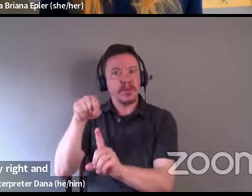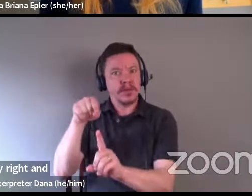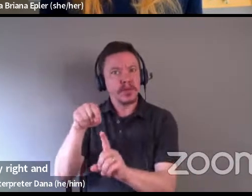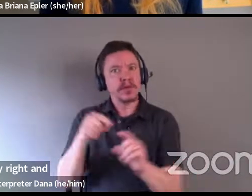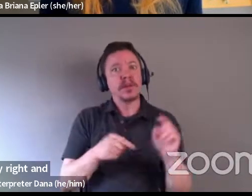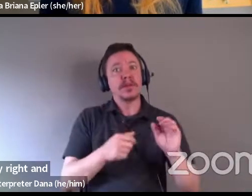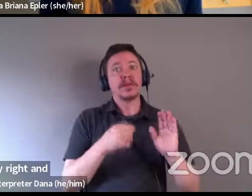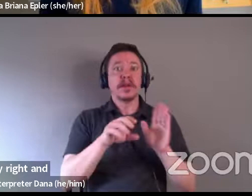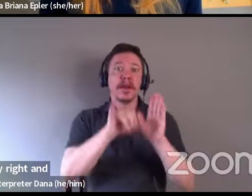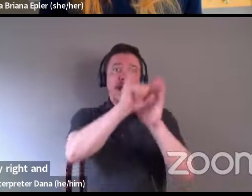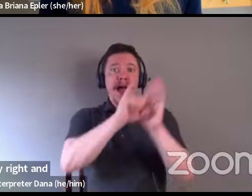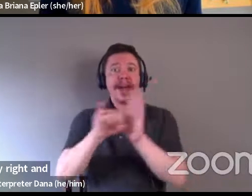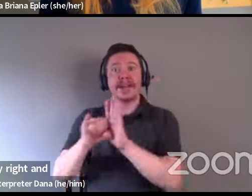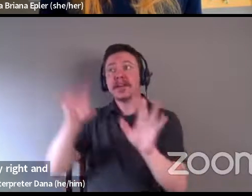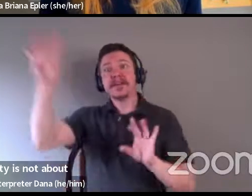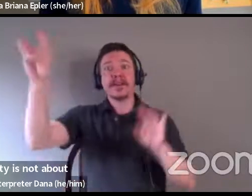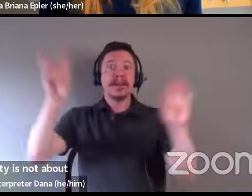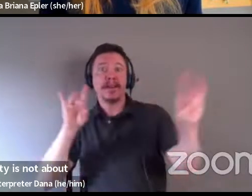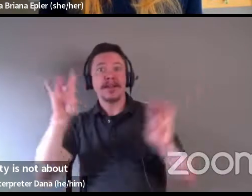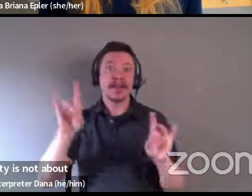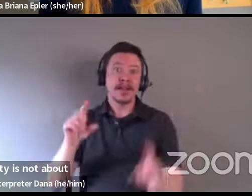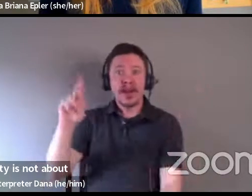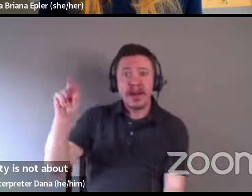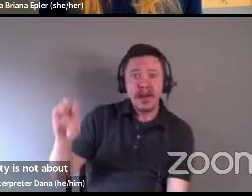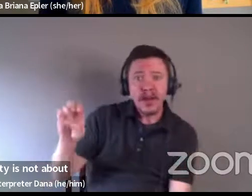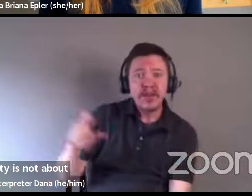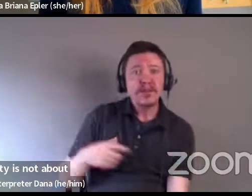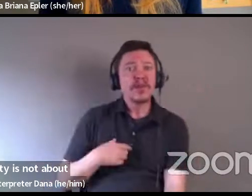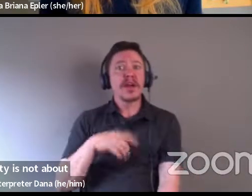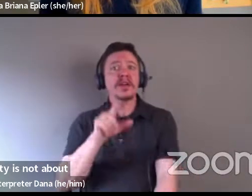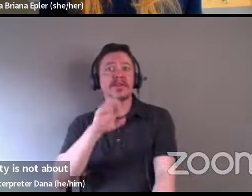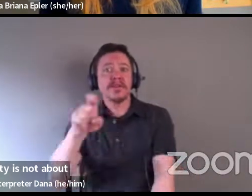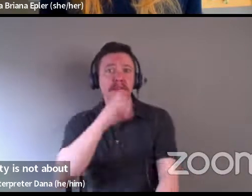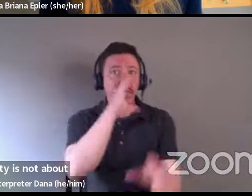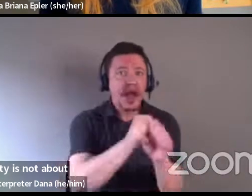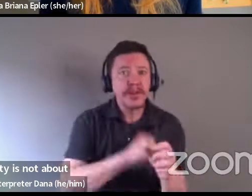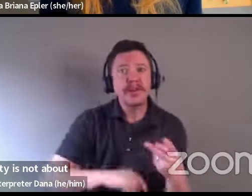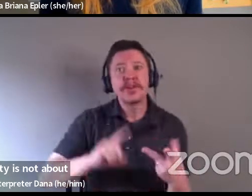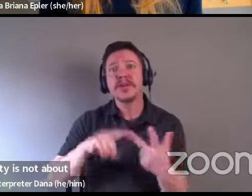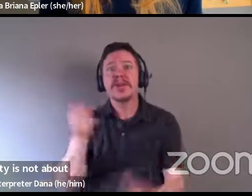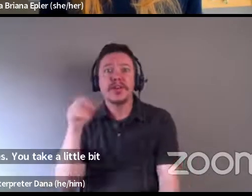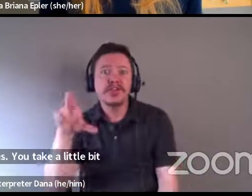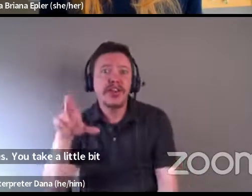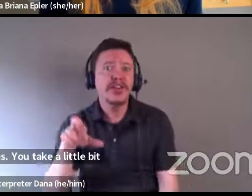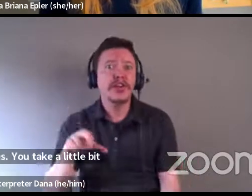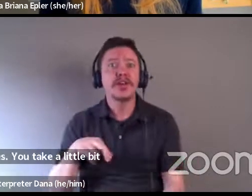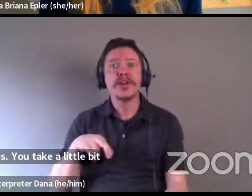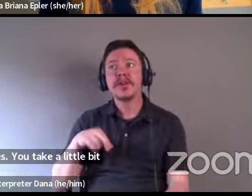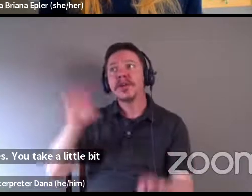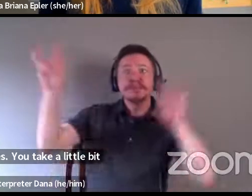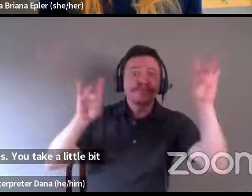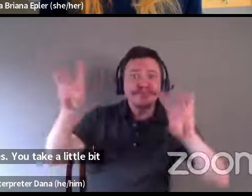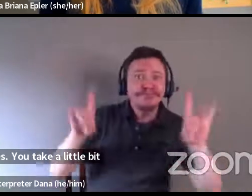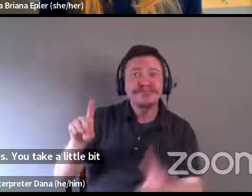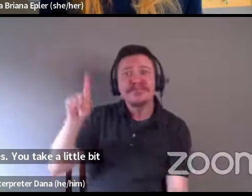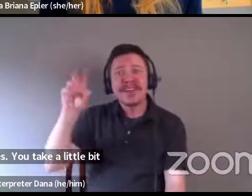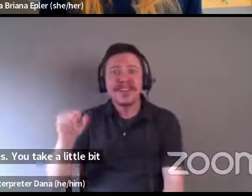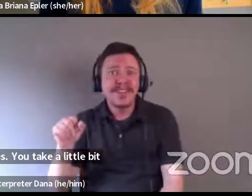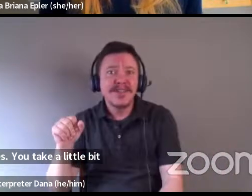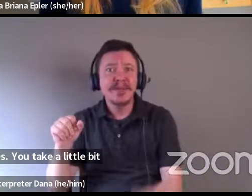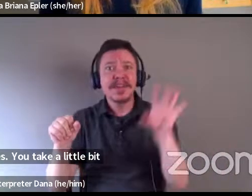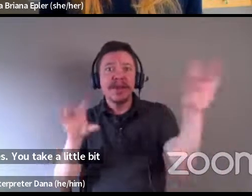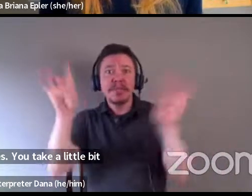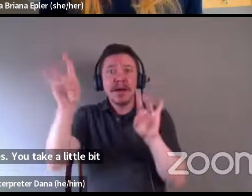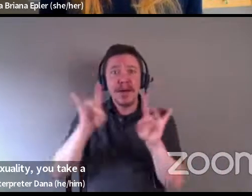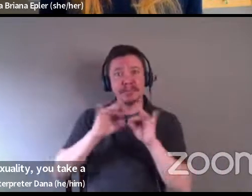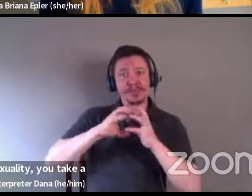different identities. You take a little bit of race, you take a bit of sexuality, you take a bit of gender, you take a bit of disability, you glue them together,